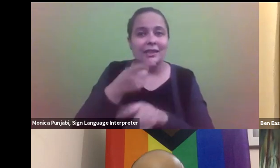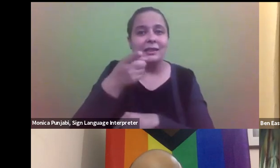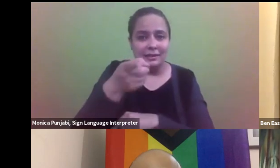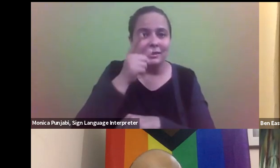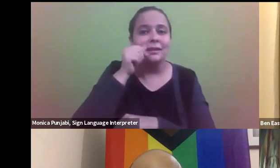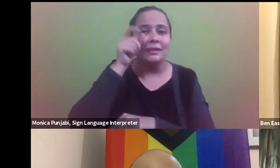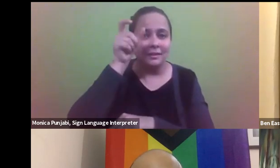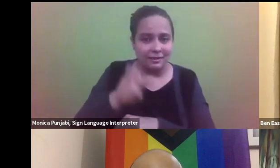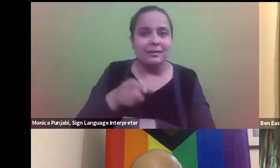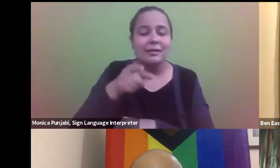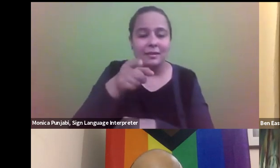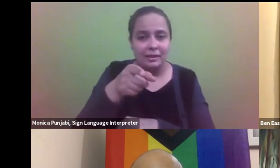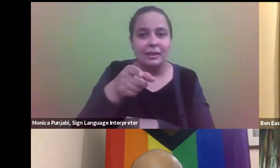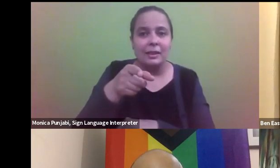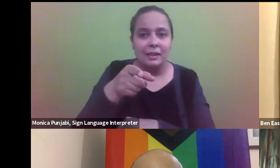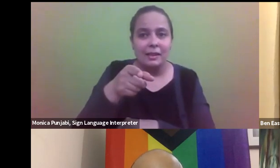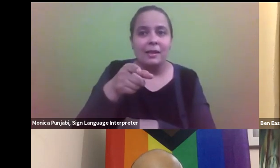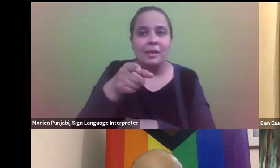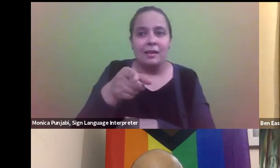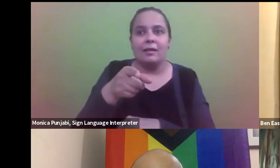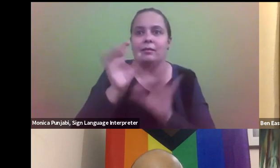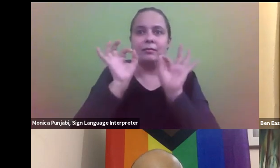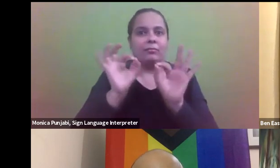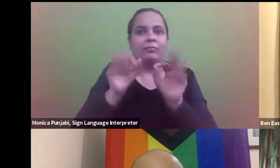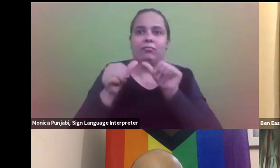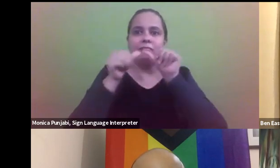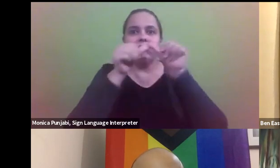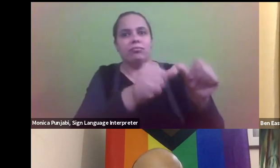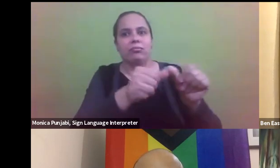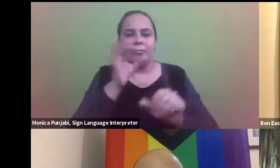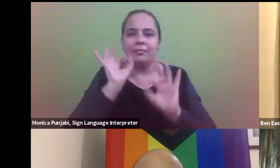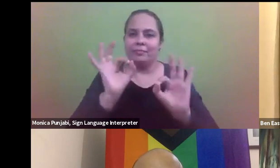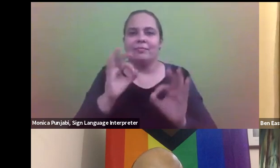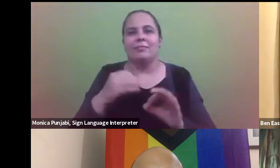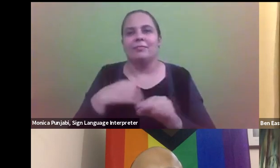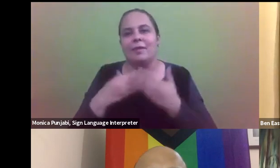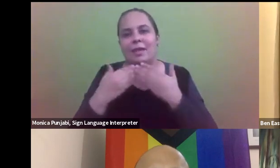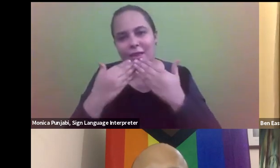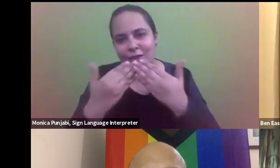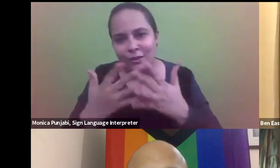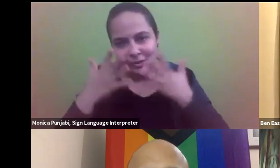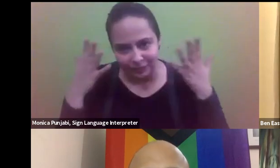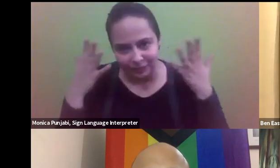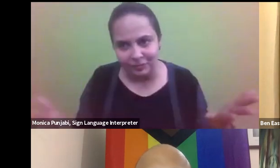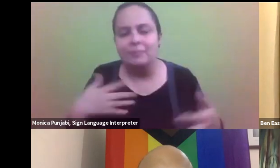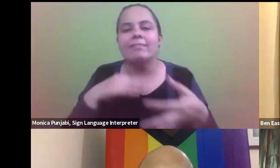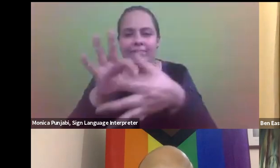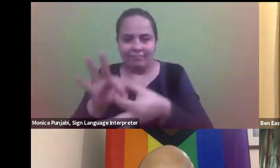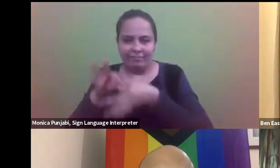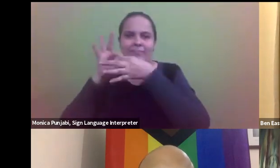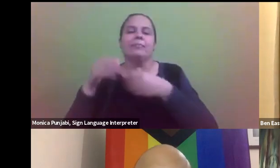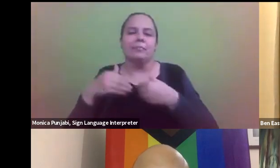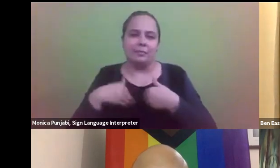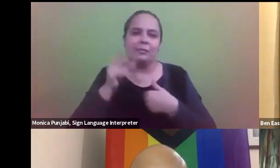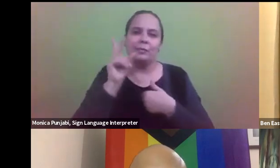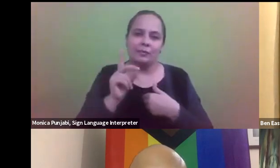feel honored to follow that. So thank you. Good, thank you. So why don't you tell us a